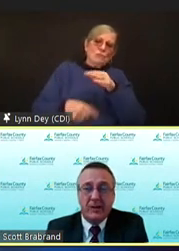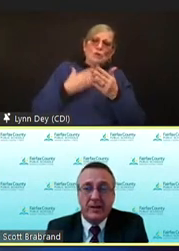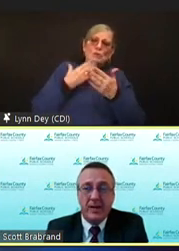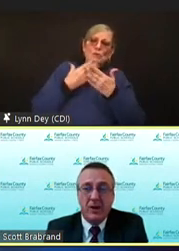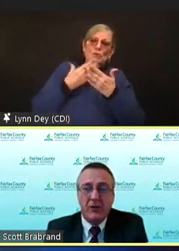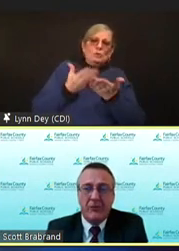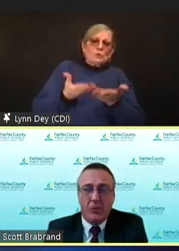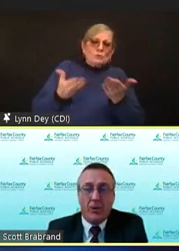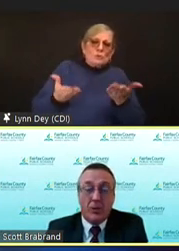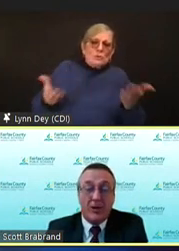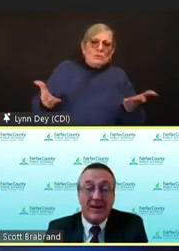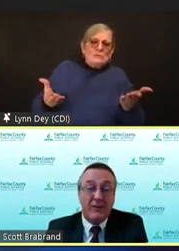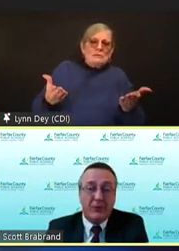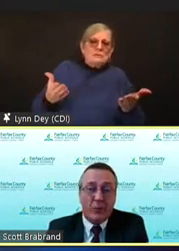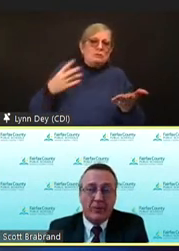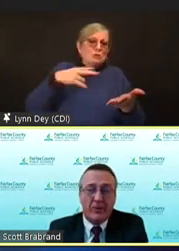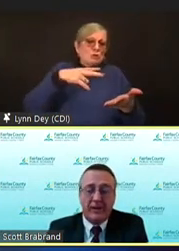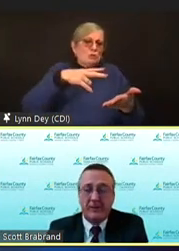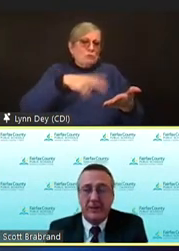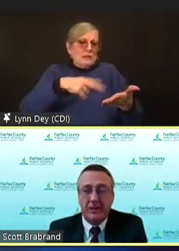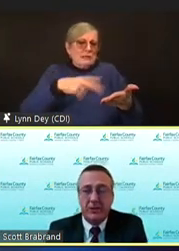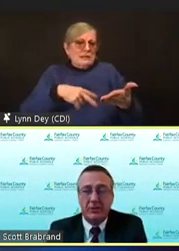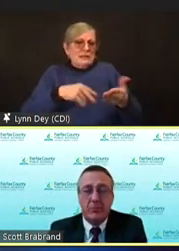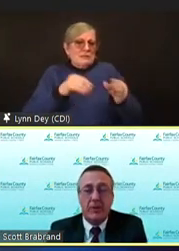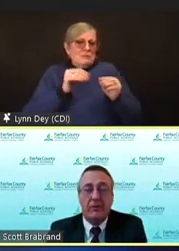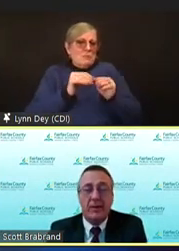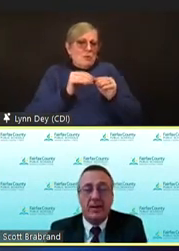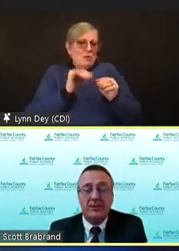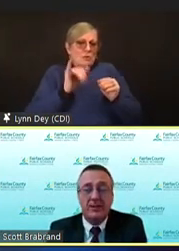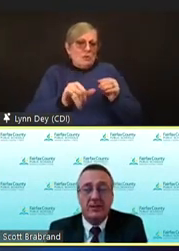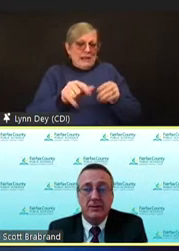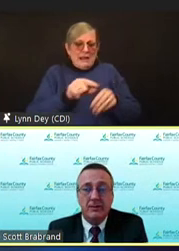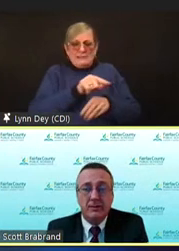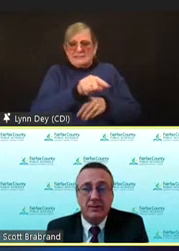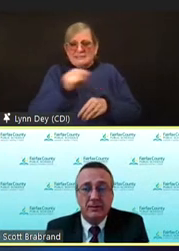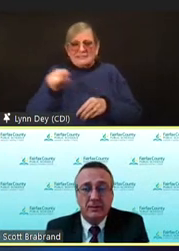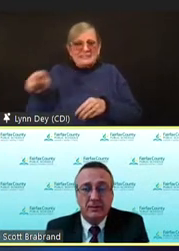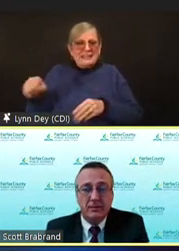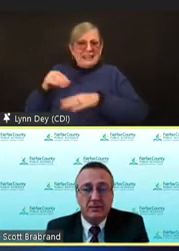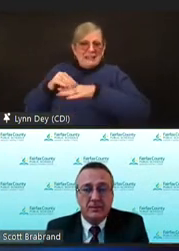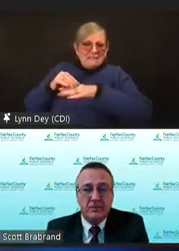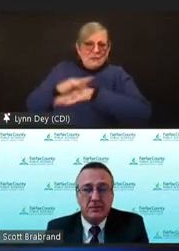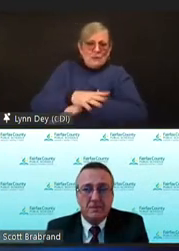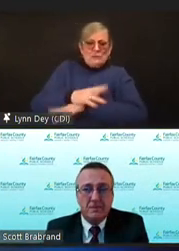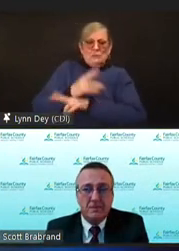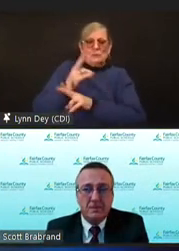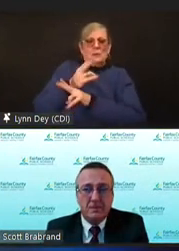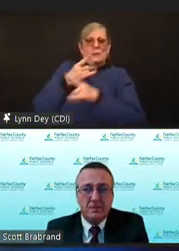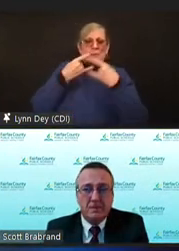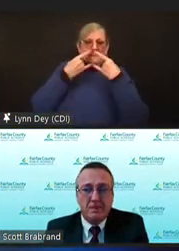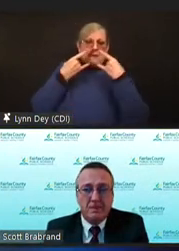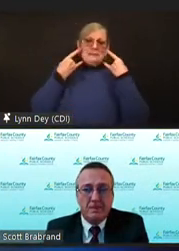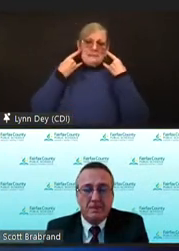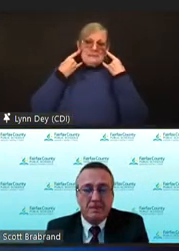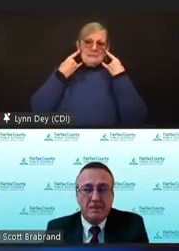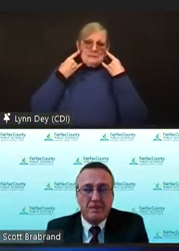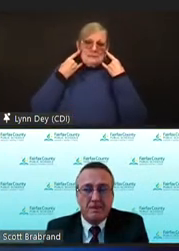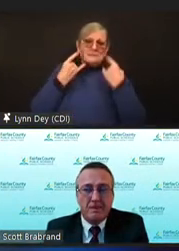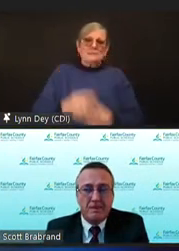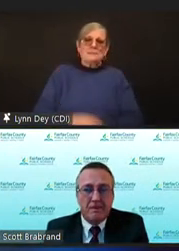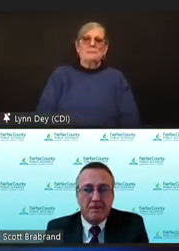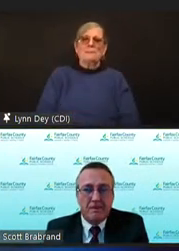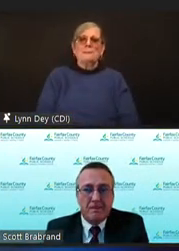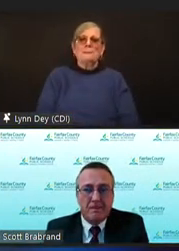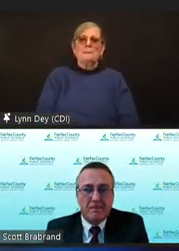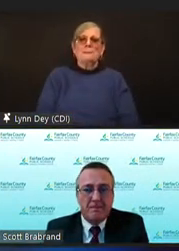that really form or inform the recommendation to wearing masks? Well, I'm here as a pediatrician who